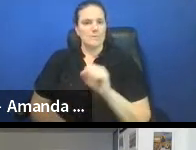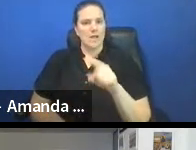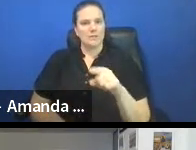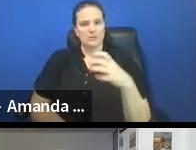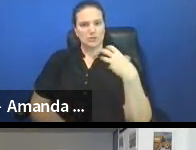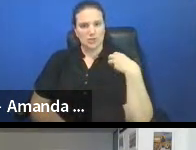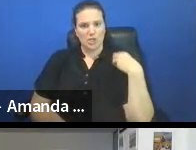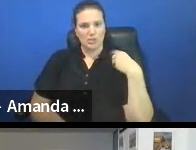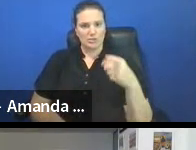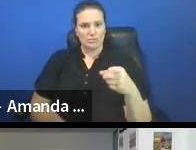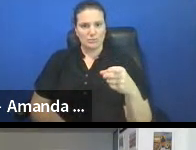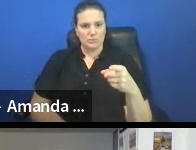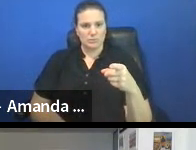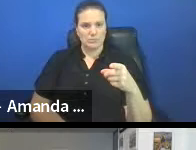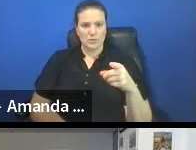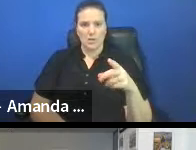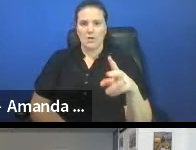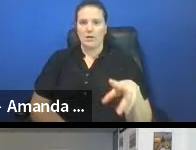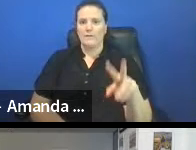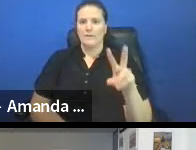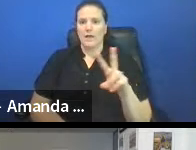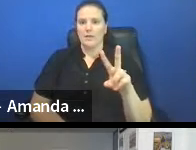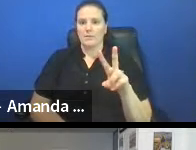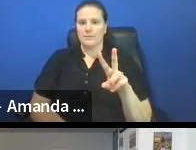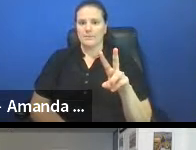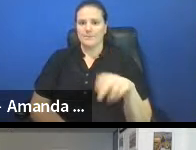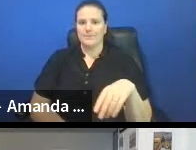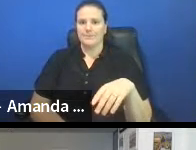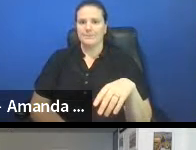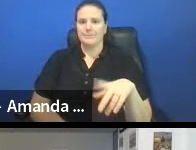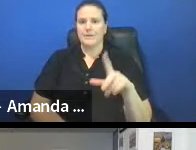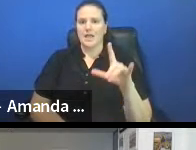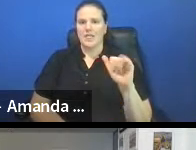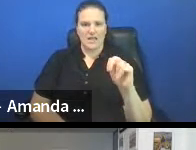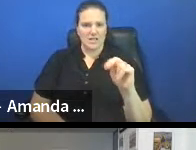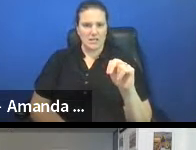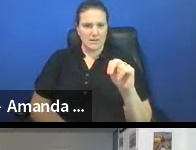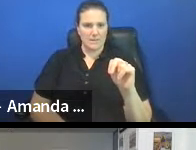Chair Valenter, Lynn,